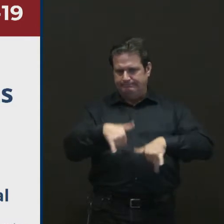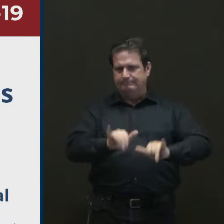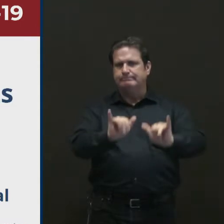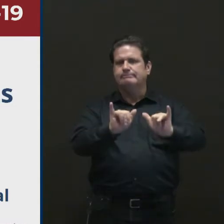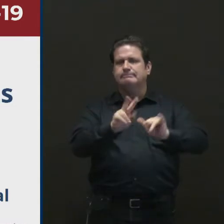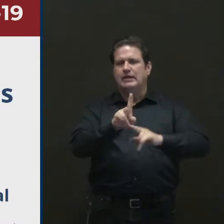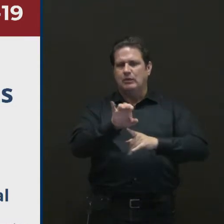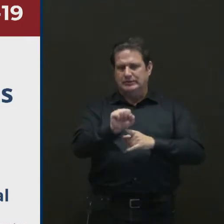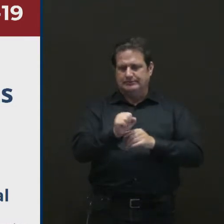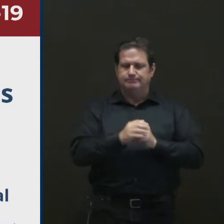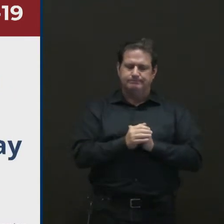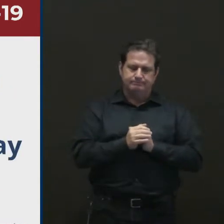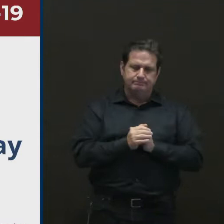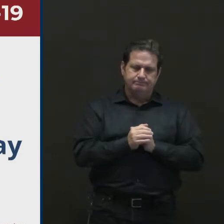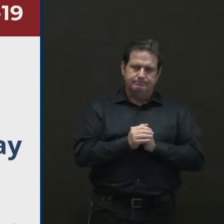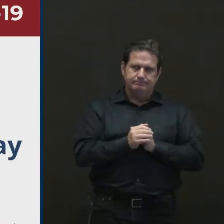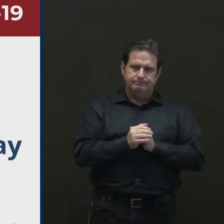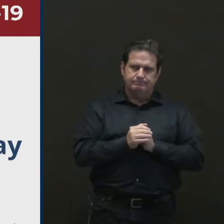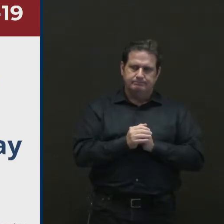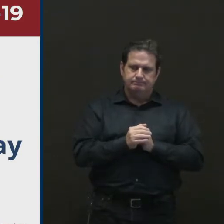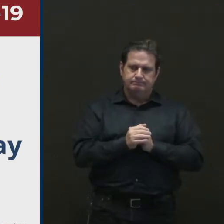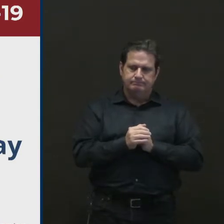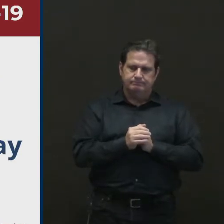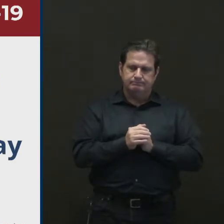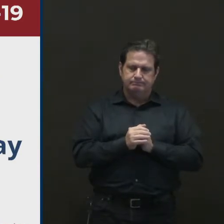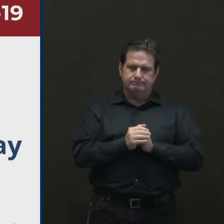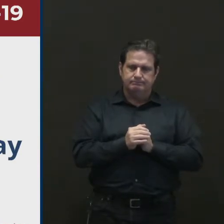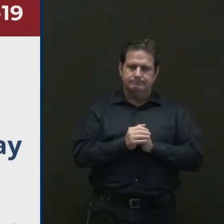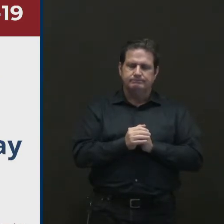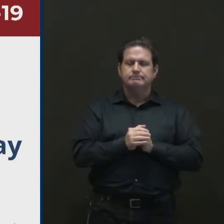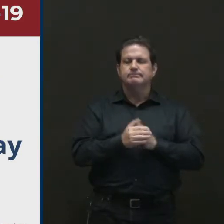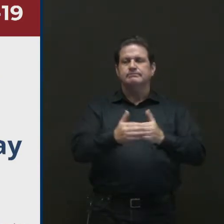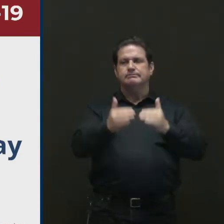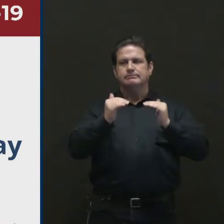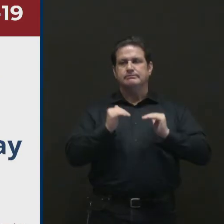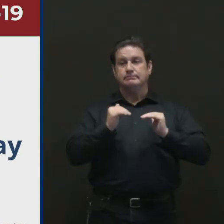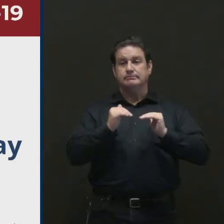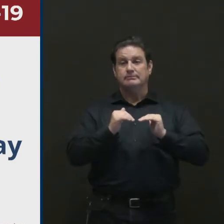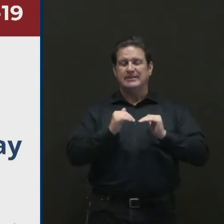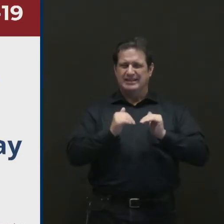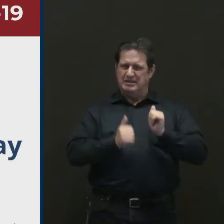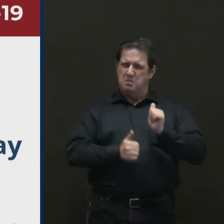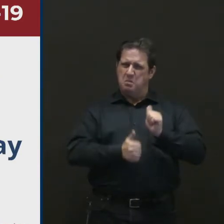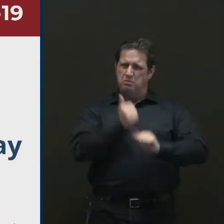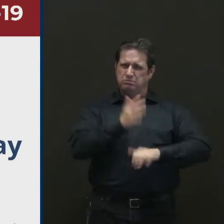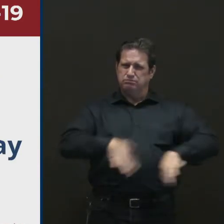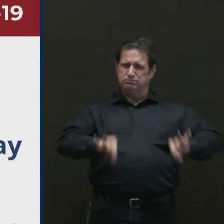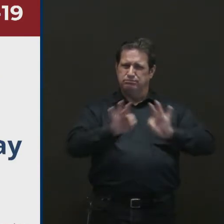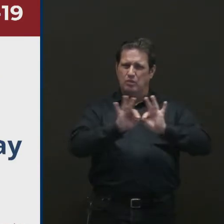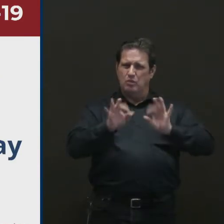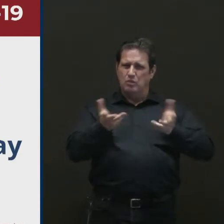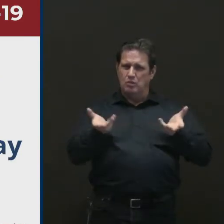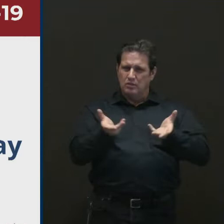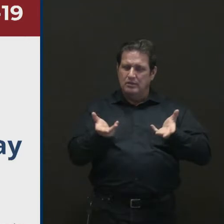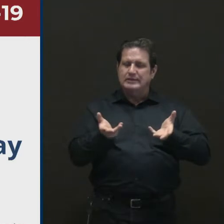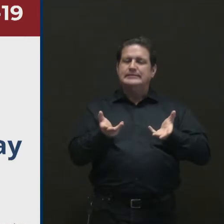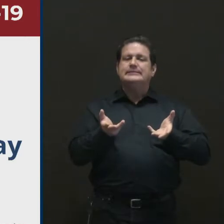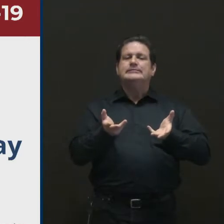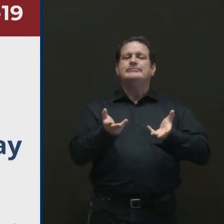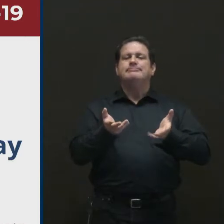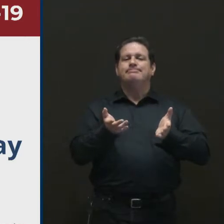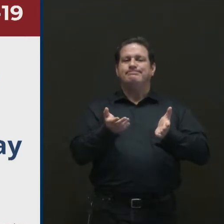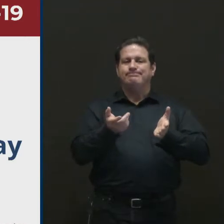virus for certain populations. If we look at, this is the most concerning here, you know, as we've been